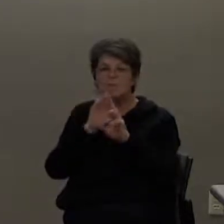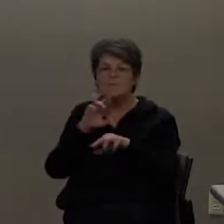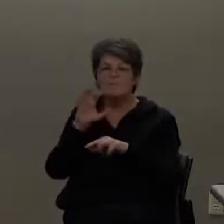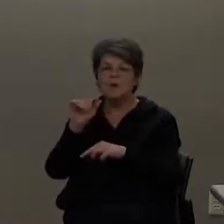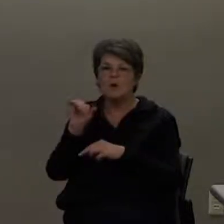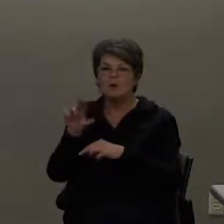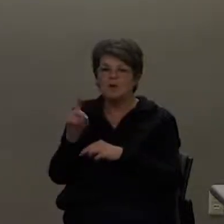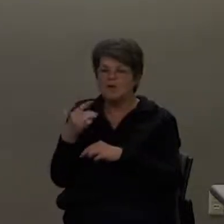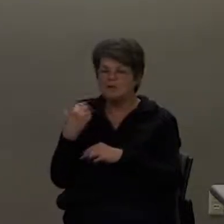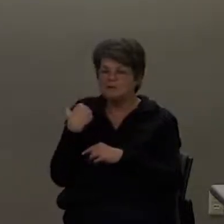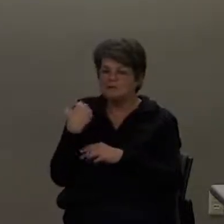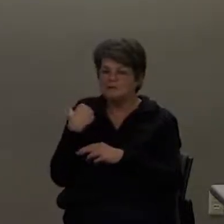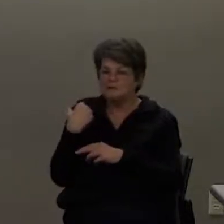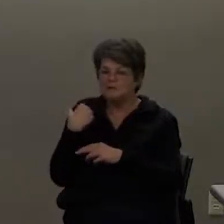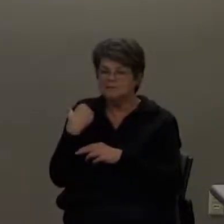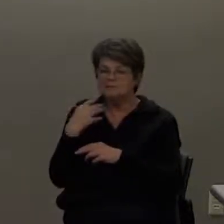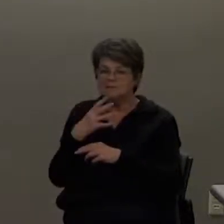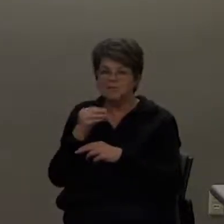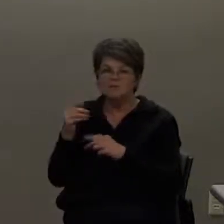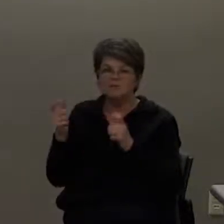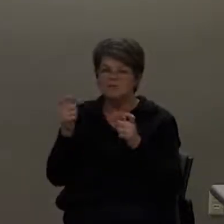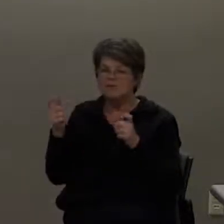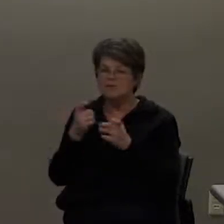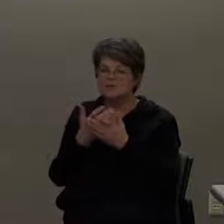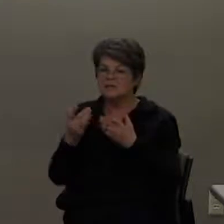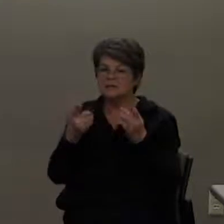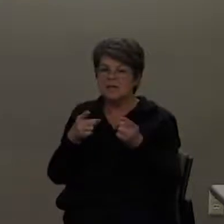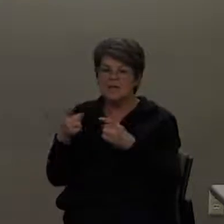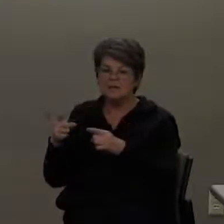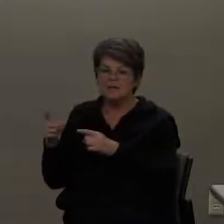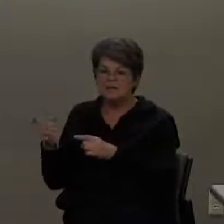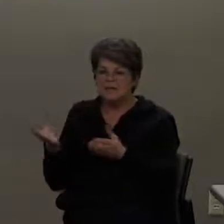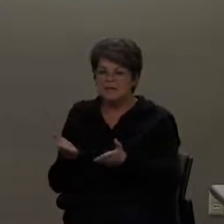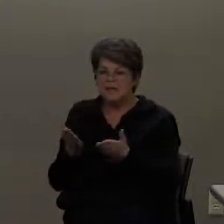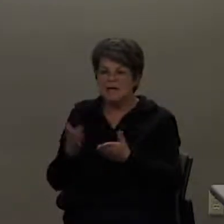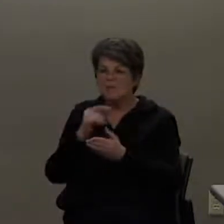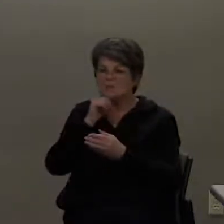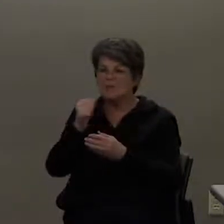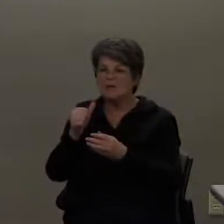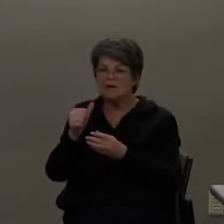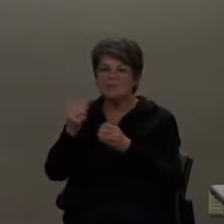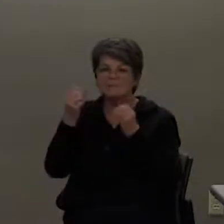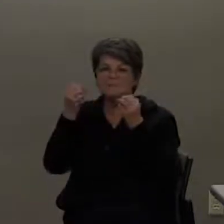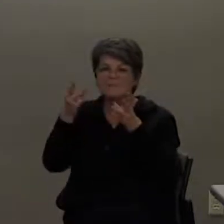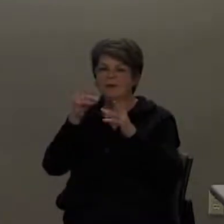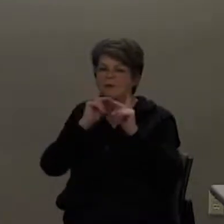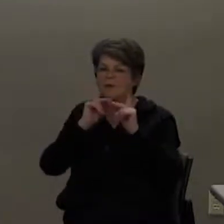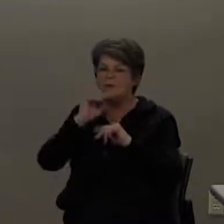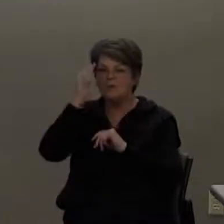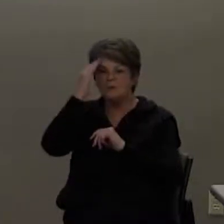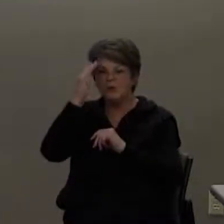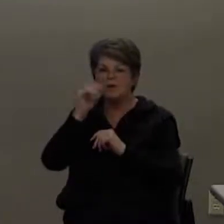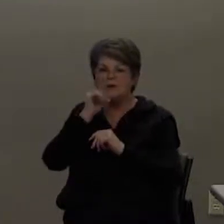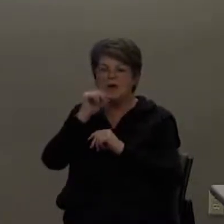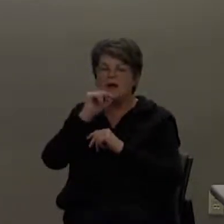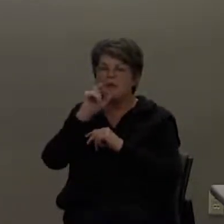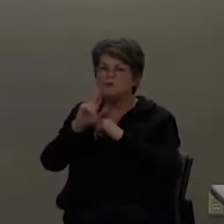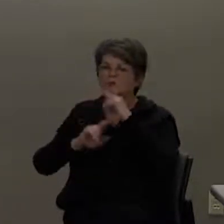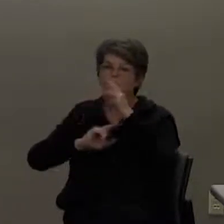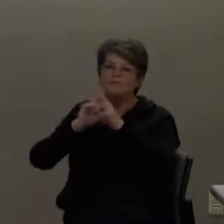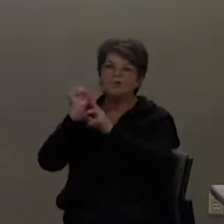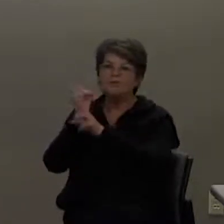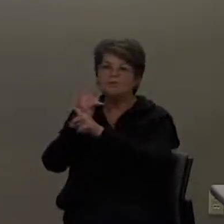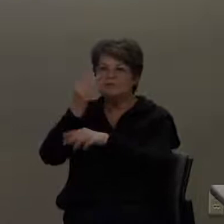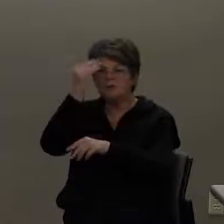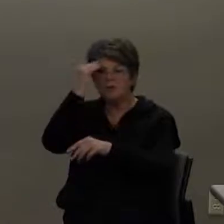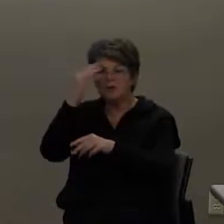Ben presented not too long ago, and there's tremendous things going on here, but it's not universally known. And sadly, it's not just universally known outside of